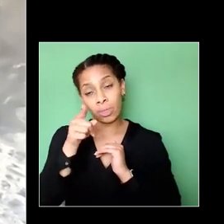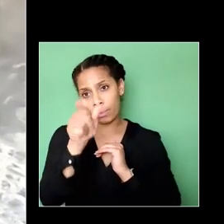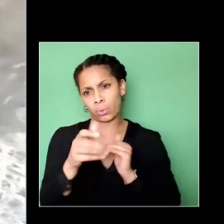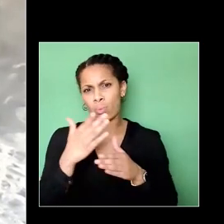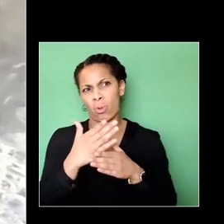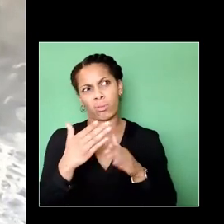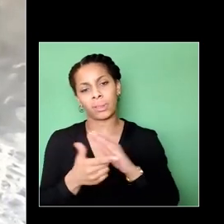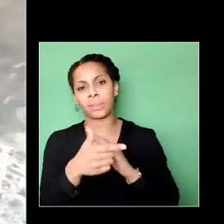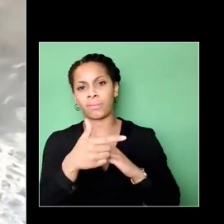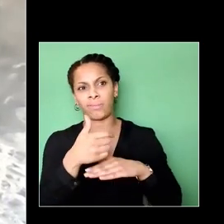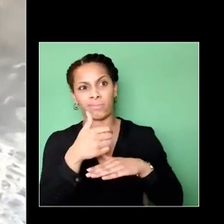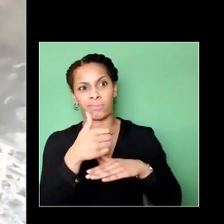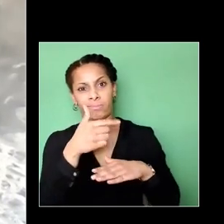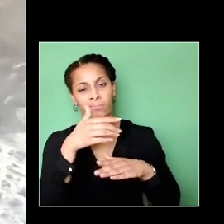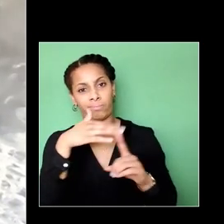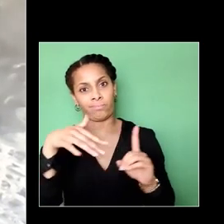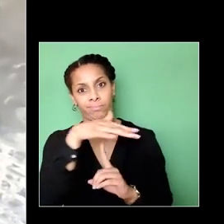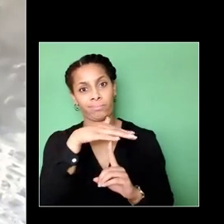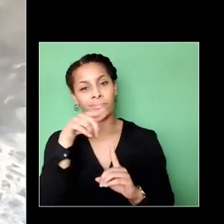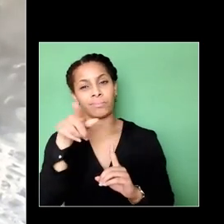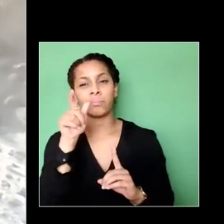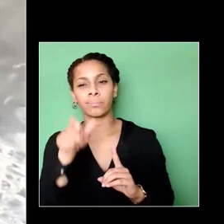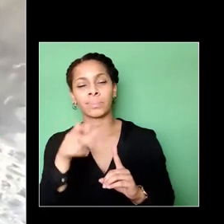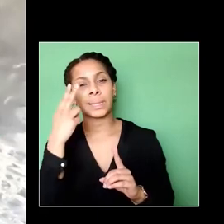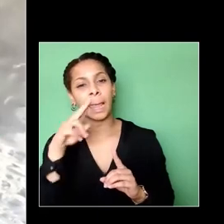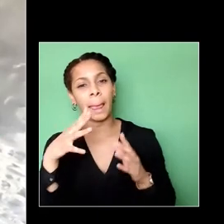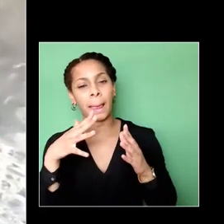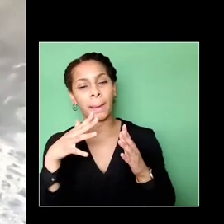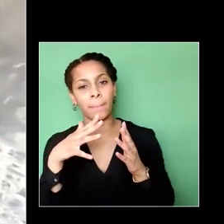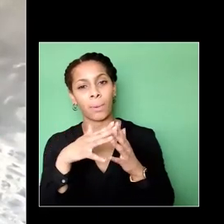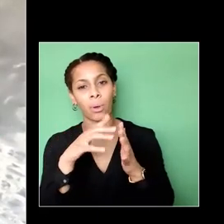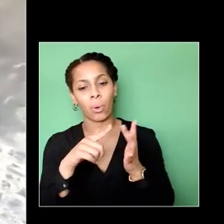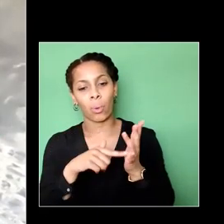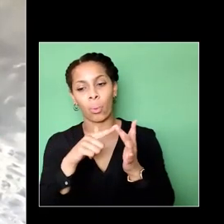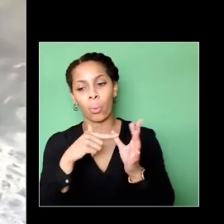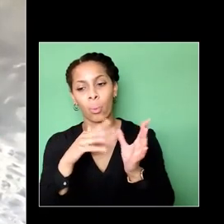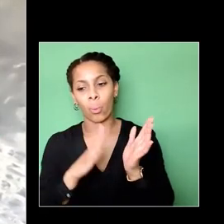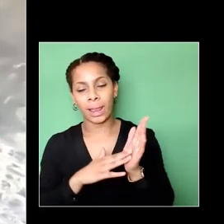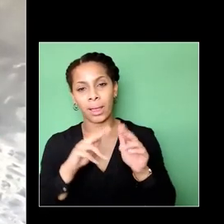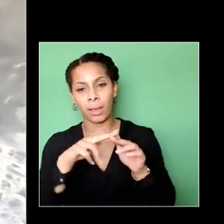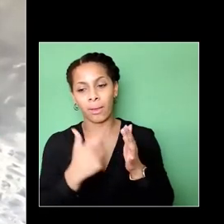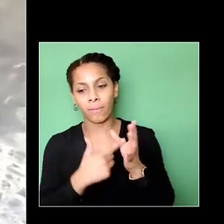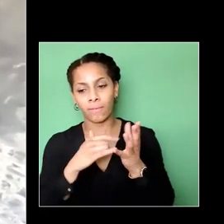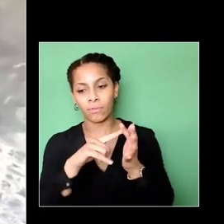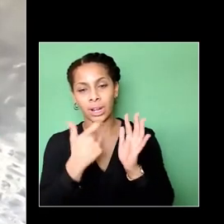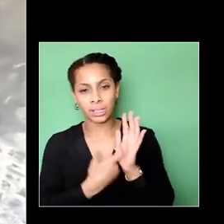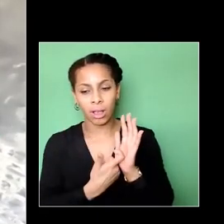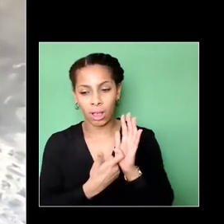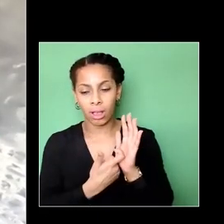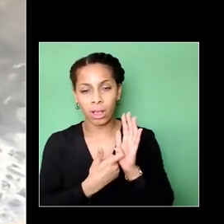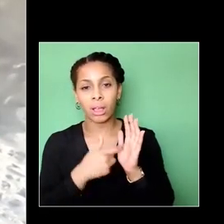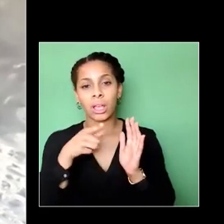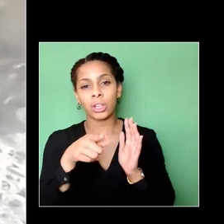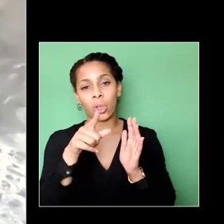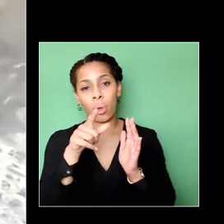of what we all do, and that is Okwi Nwezor. And I want to read something from the amazing essay that Okwi